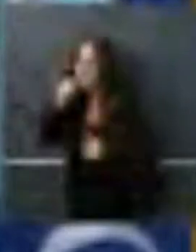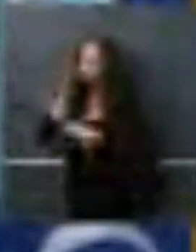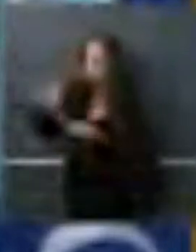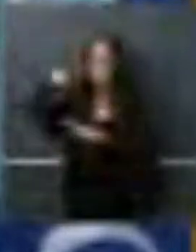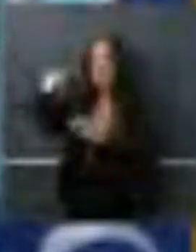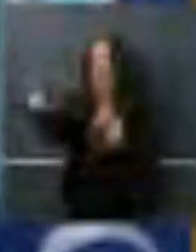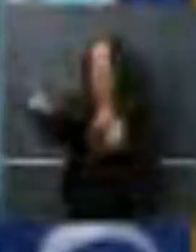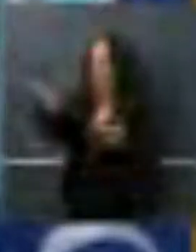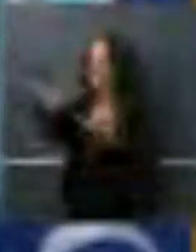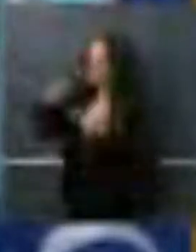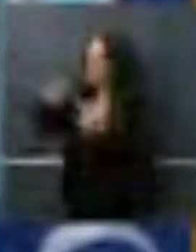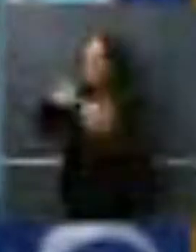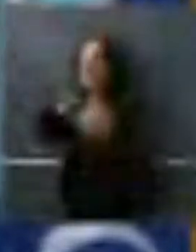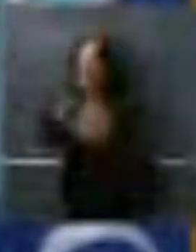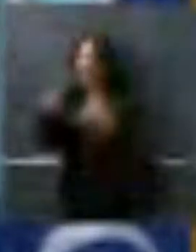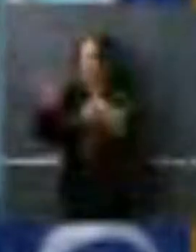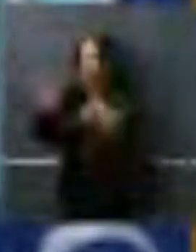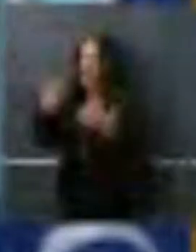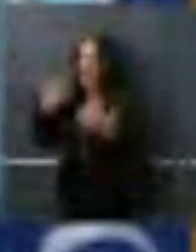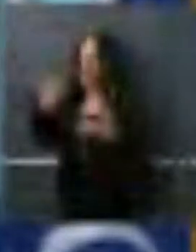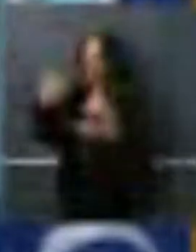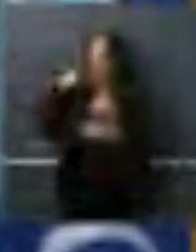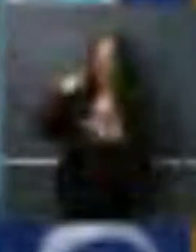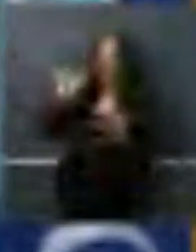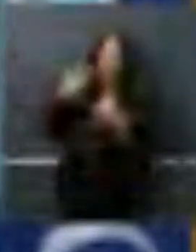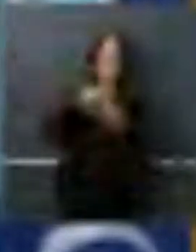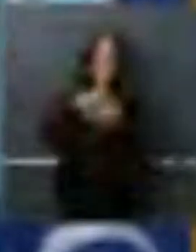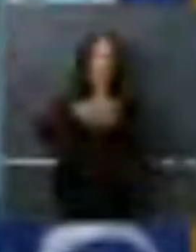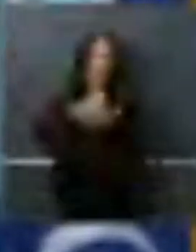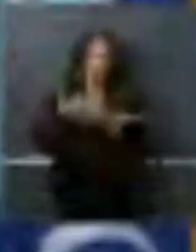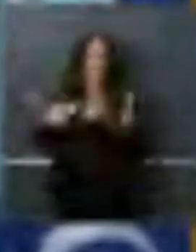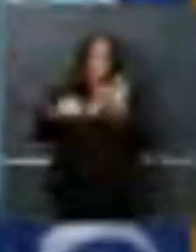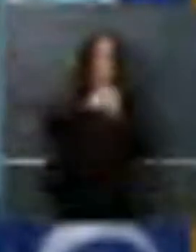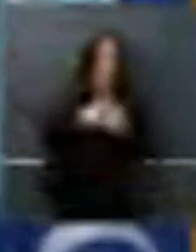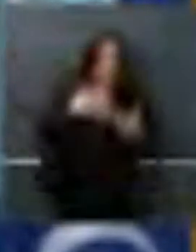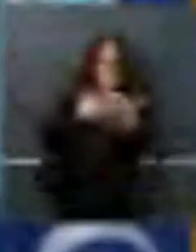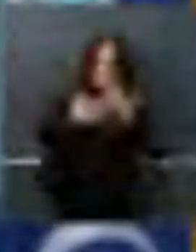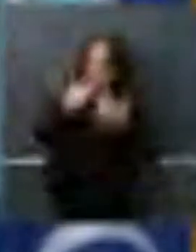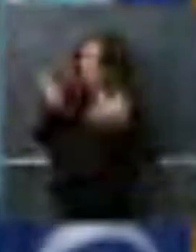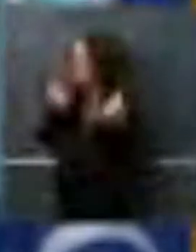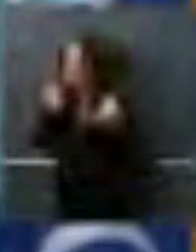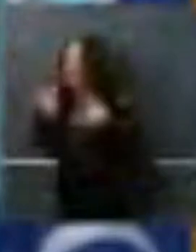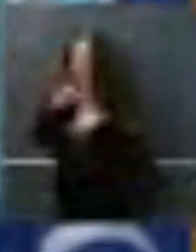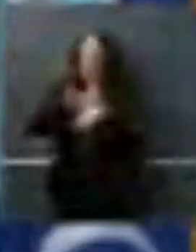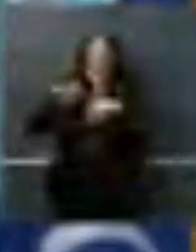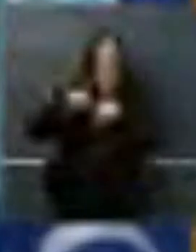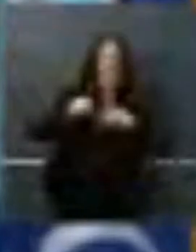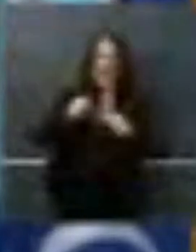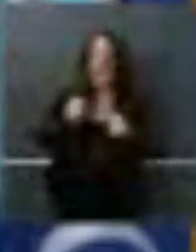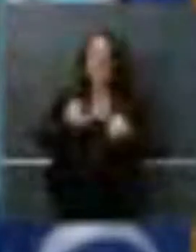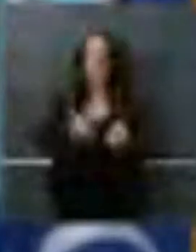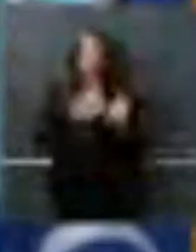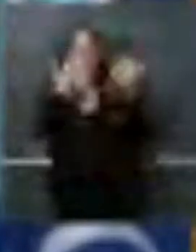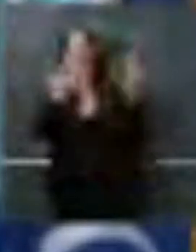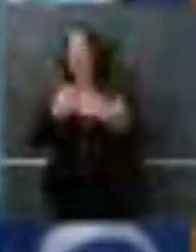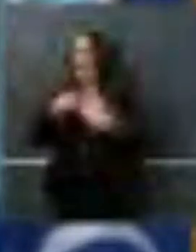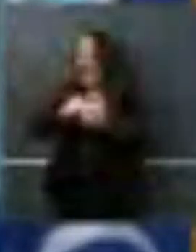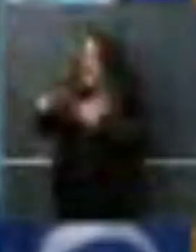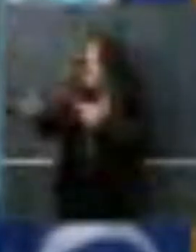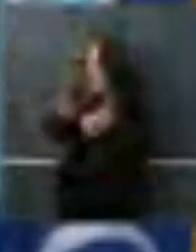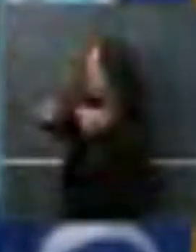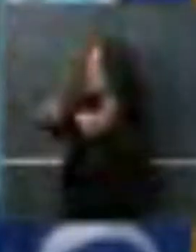economic challenges, earthquakes, fires, floods, so many things we're very familiar with in the state of California. And then we had